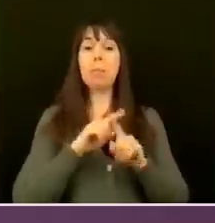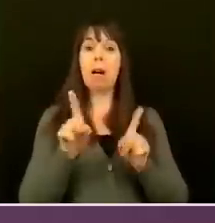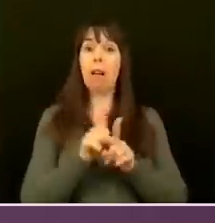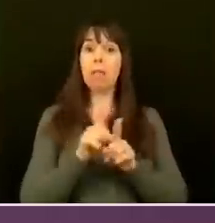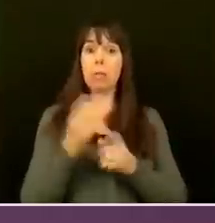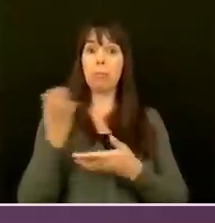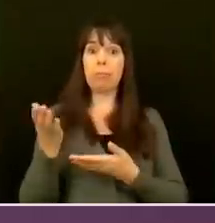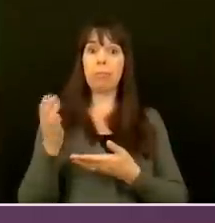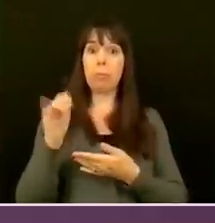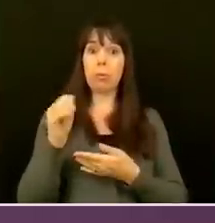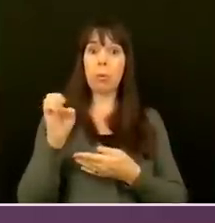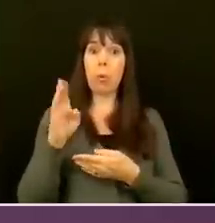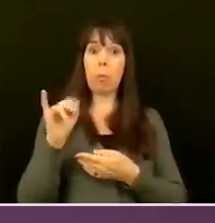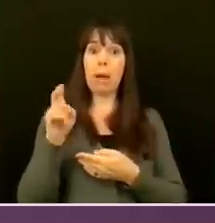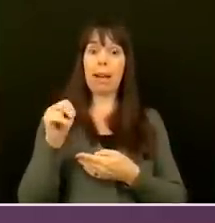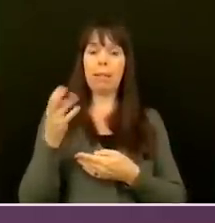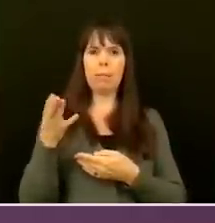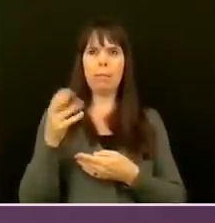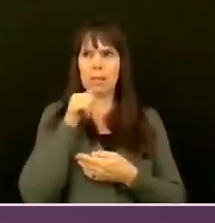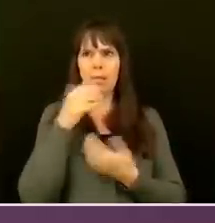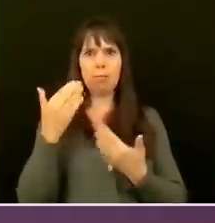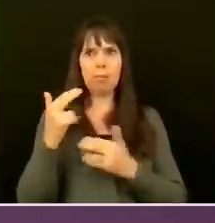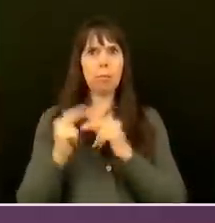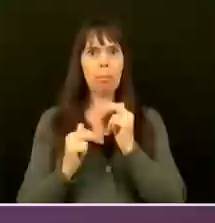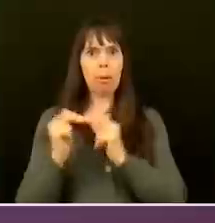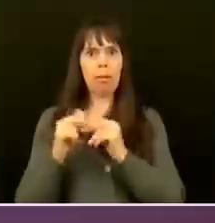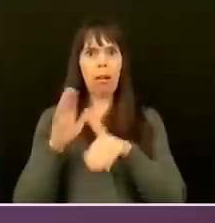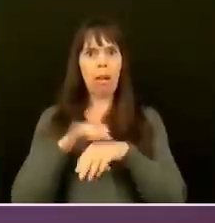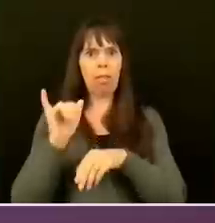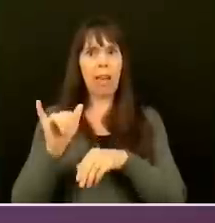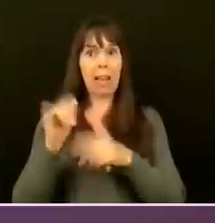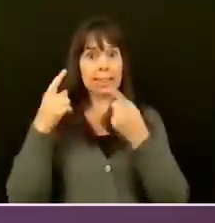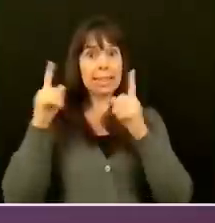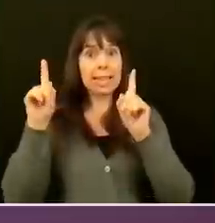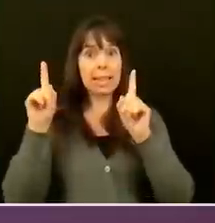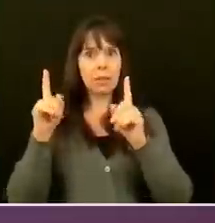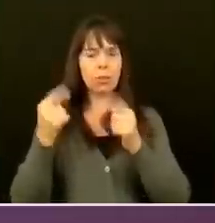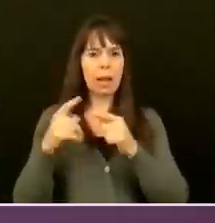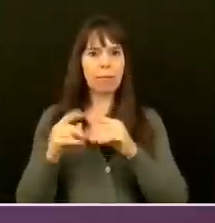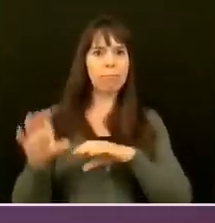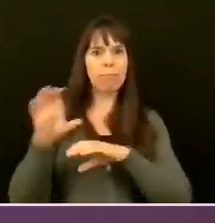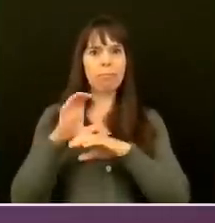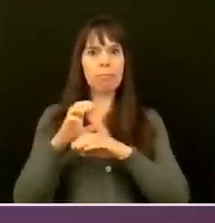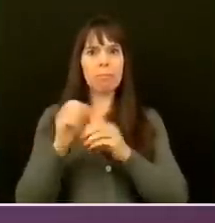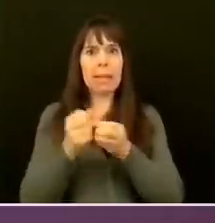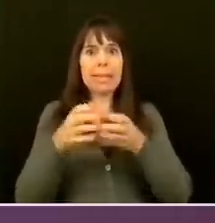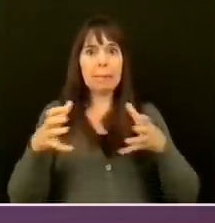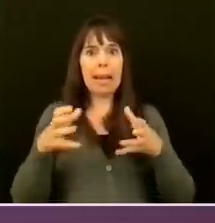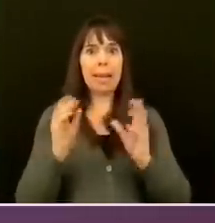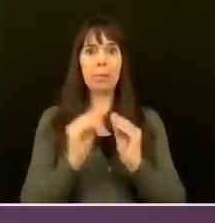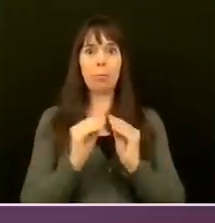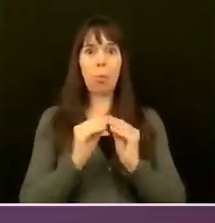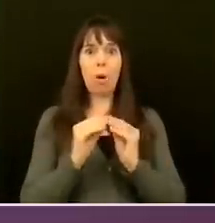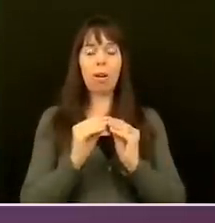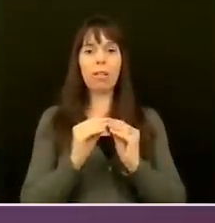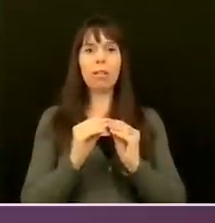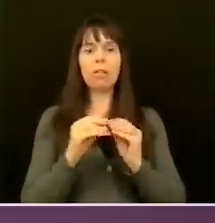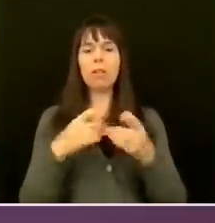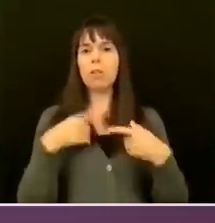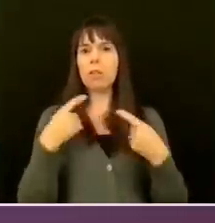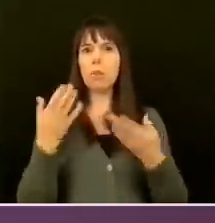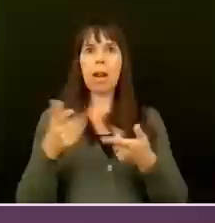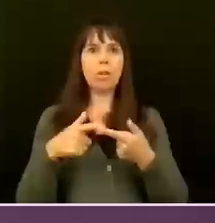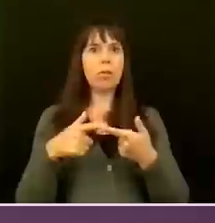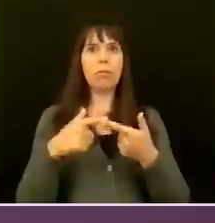Biden, who is saying, let's build on the success of the Affordable Care Act. We're going to expand health coverage. We're going to bring